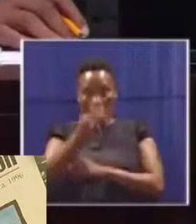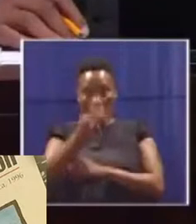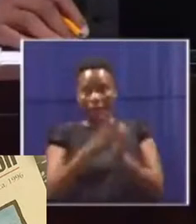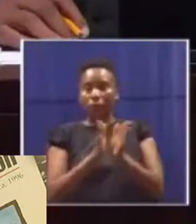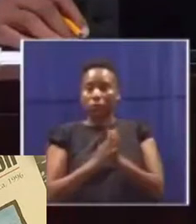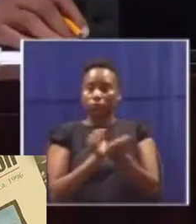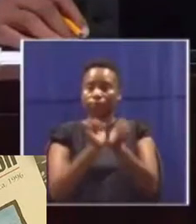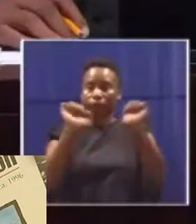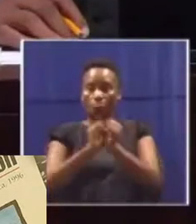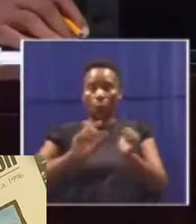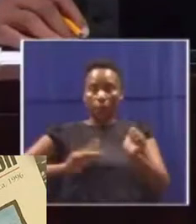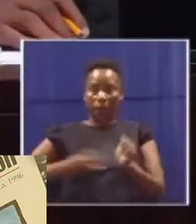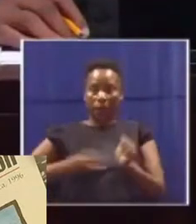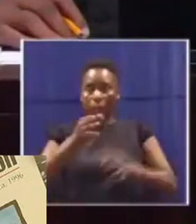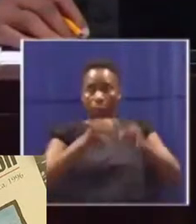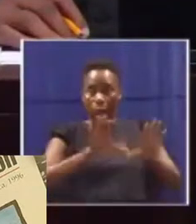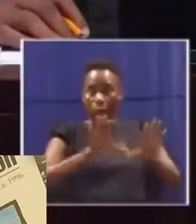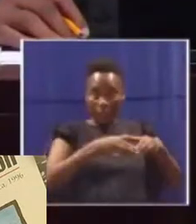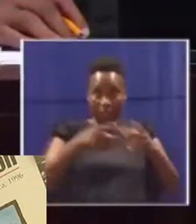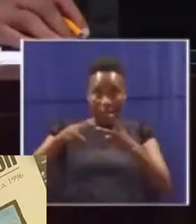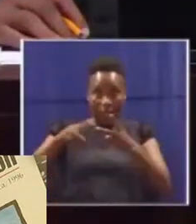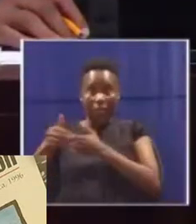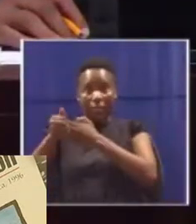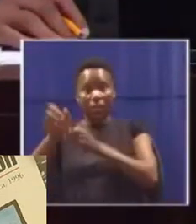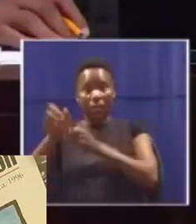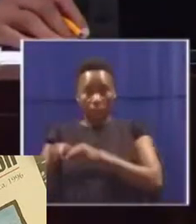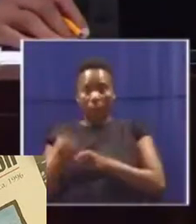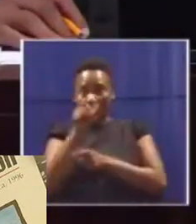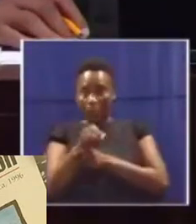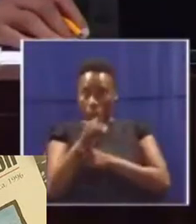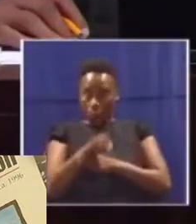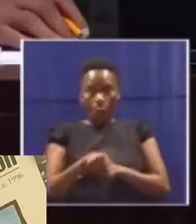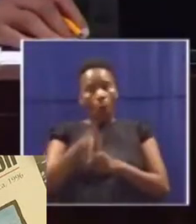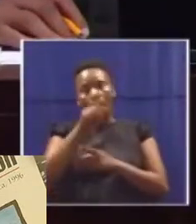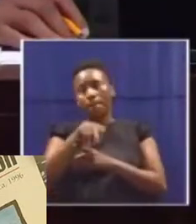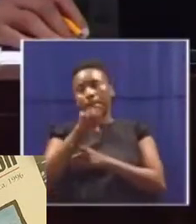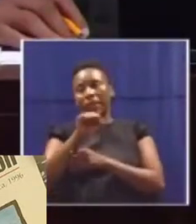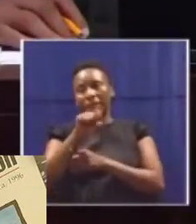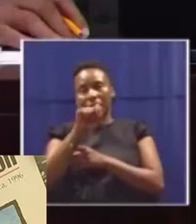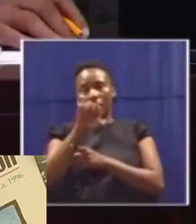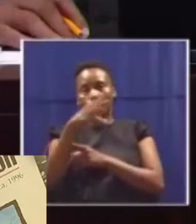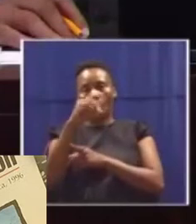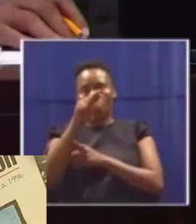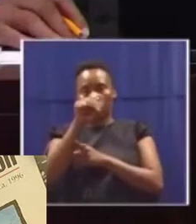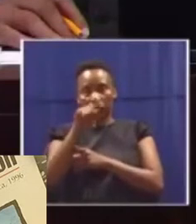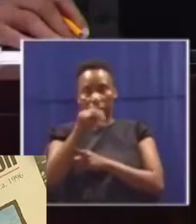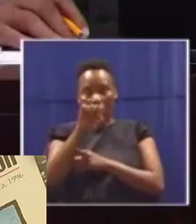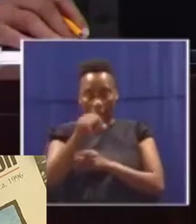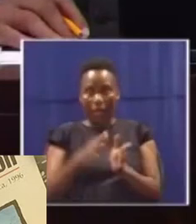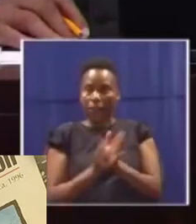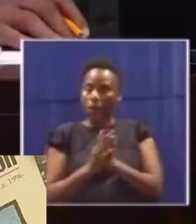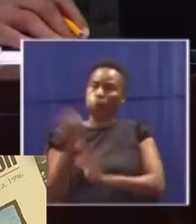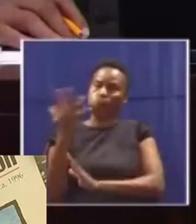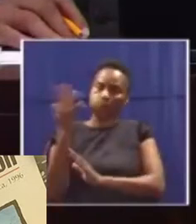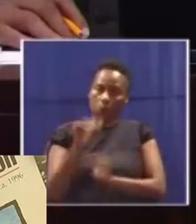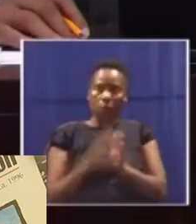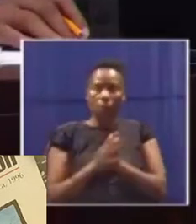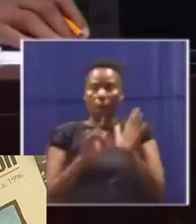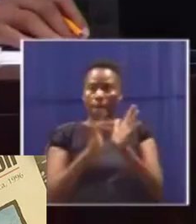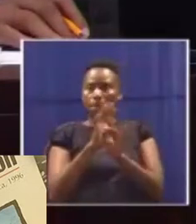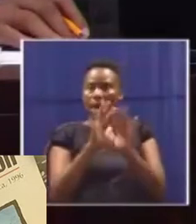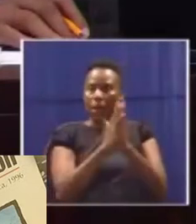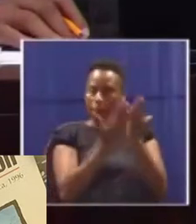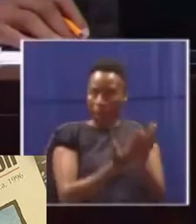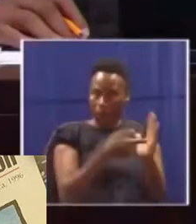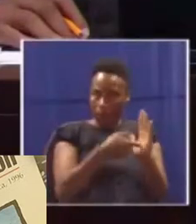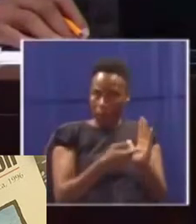politics. Dr. Lydia Meshwe was a practical Pentecostal and a fierce defender of the biblical worldview, a